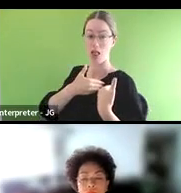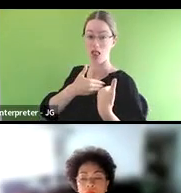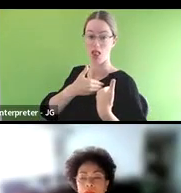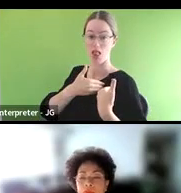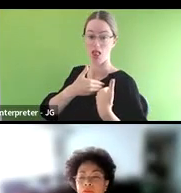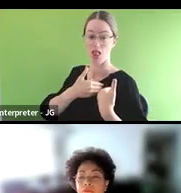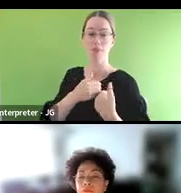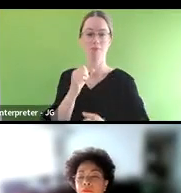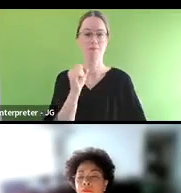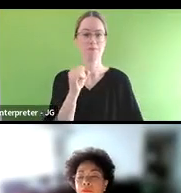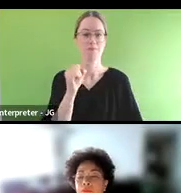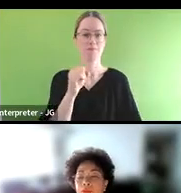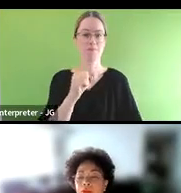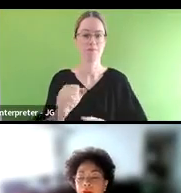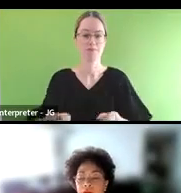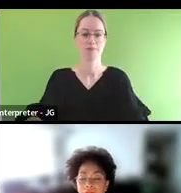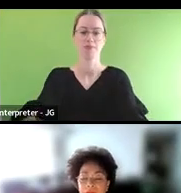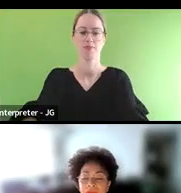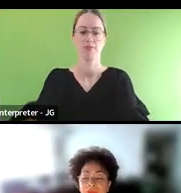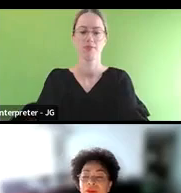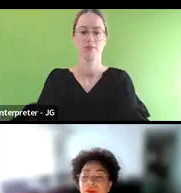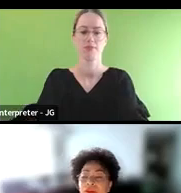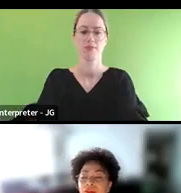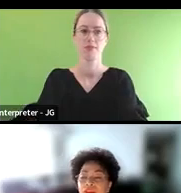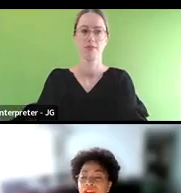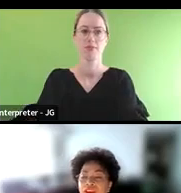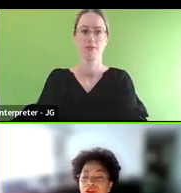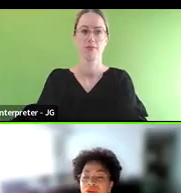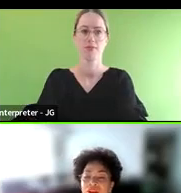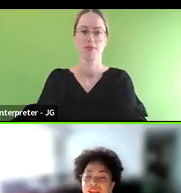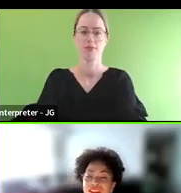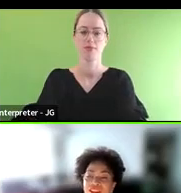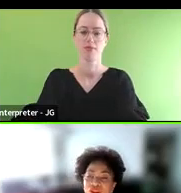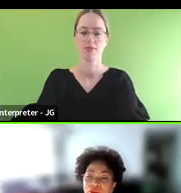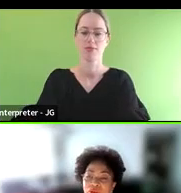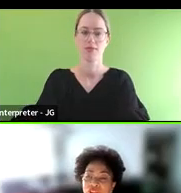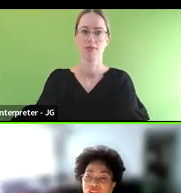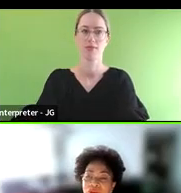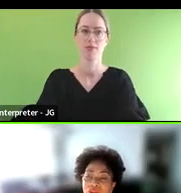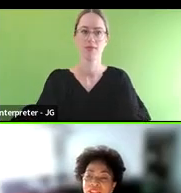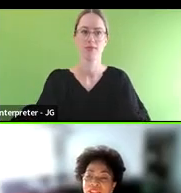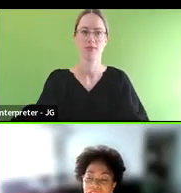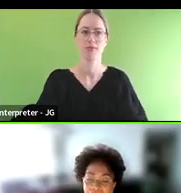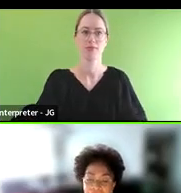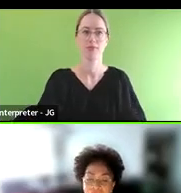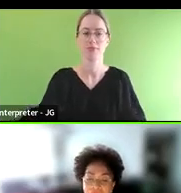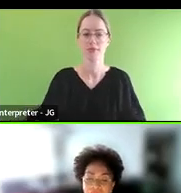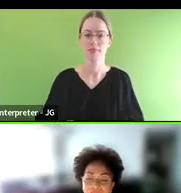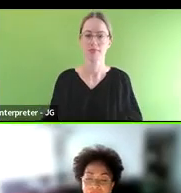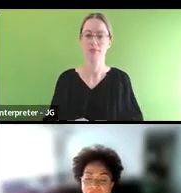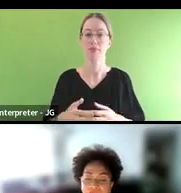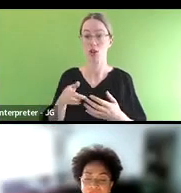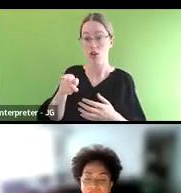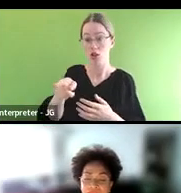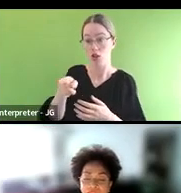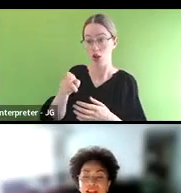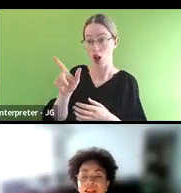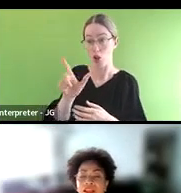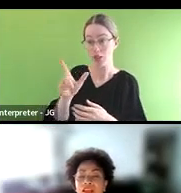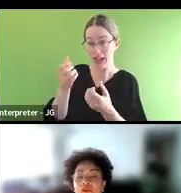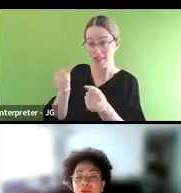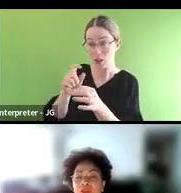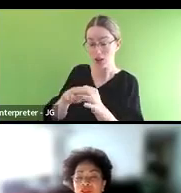account. Yes. Okay. Yeah. Thank you. And did you have a question, Louise? No. All